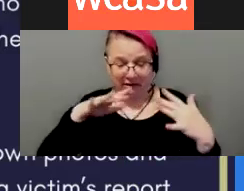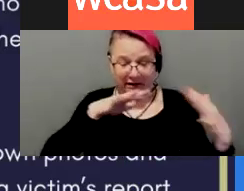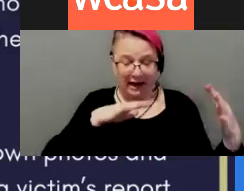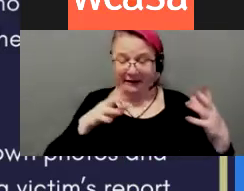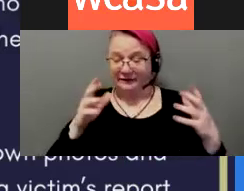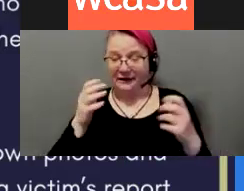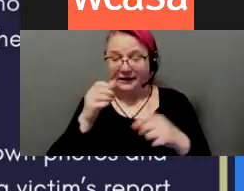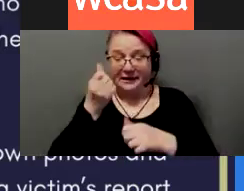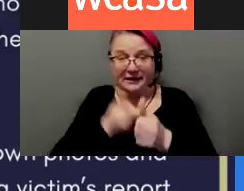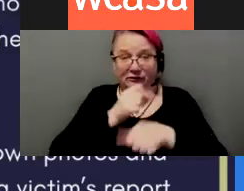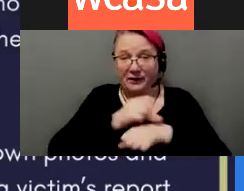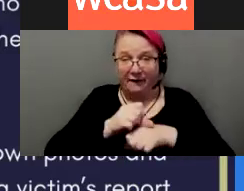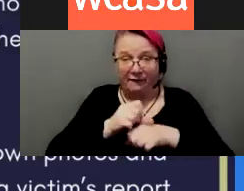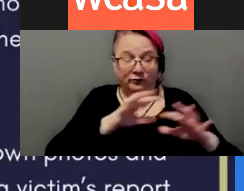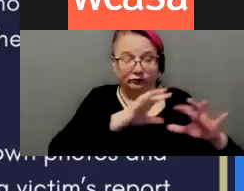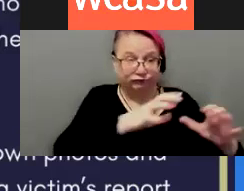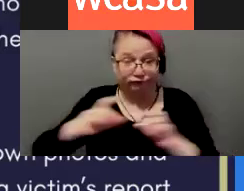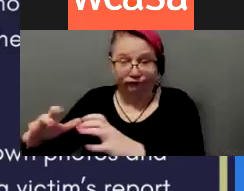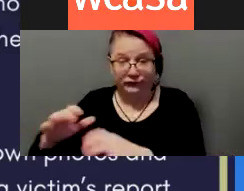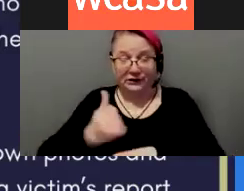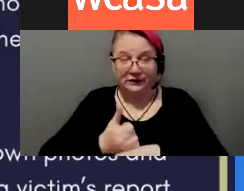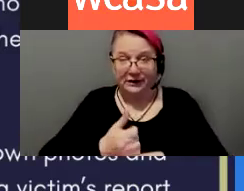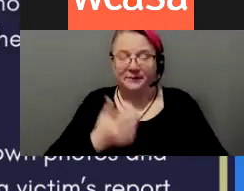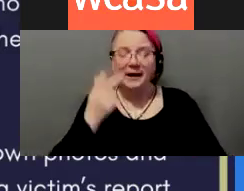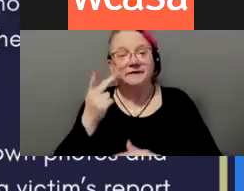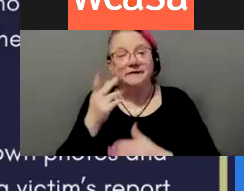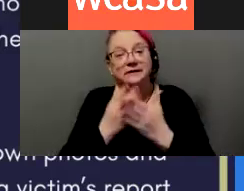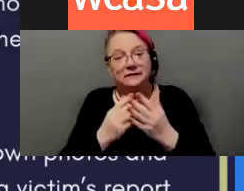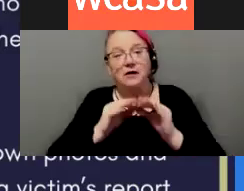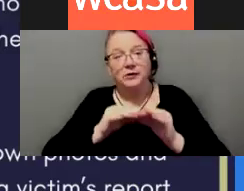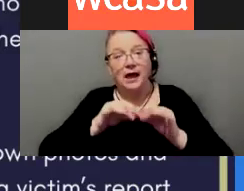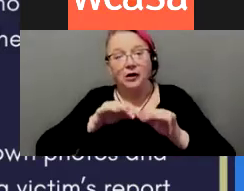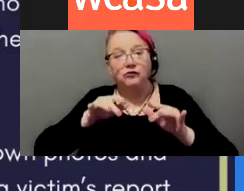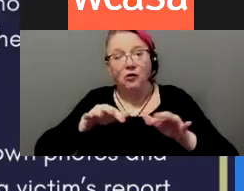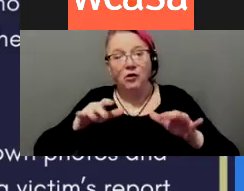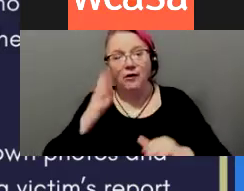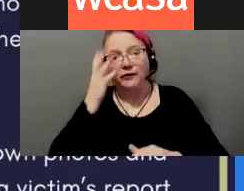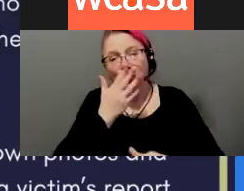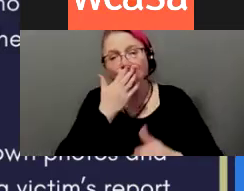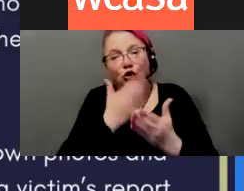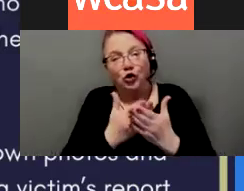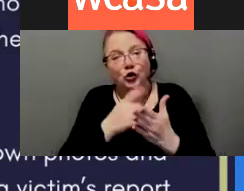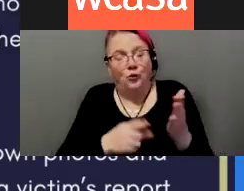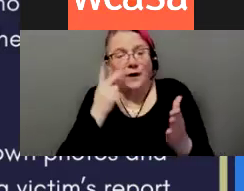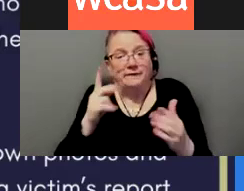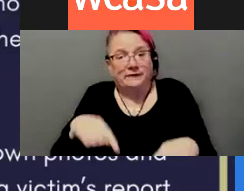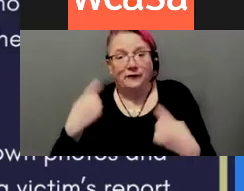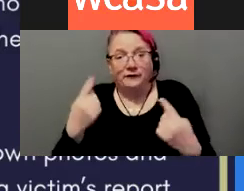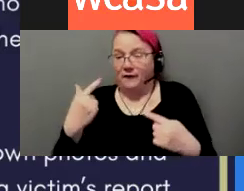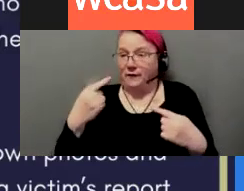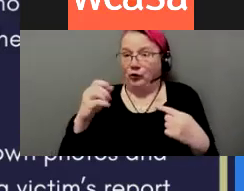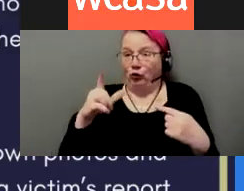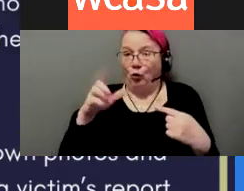and systems in place. I have started seeing some get rolled out, and they look pretty good. What I've seen so far from Google has